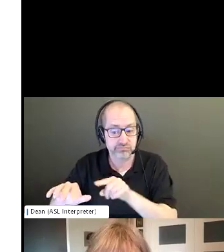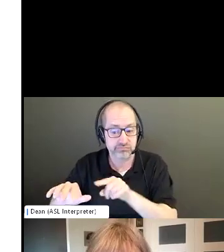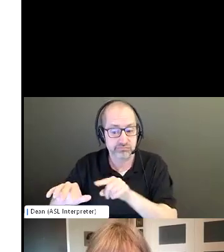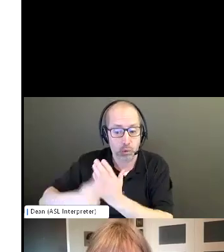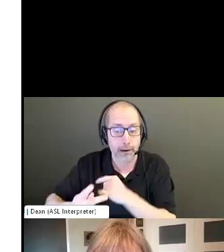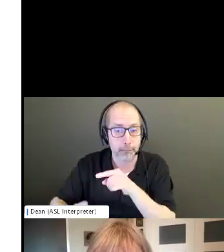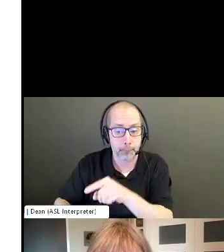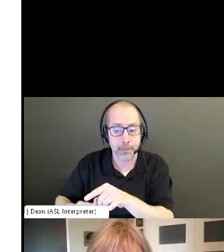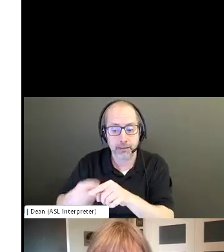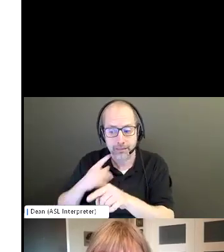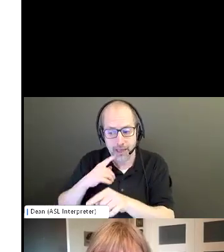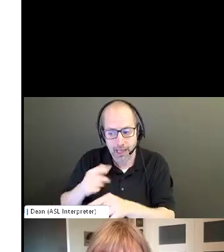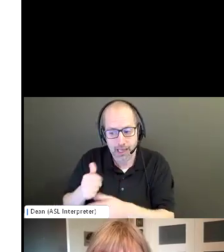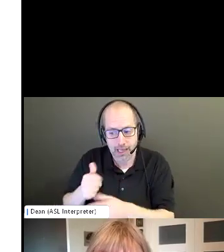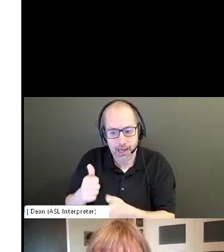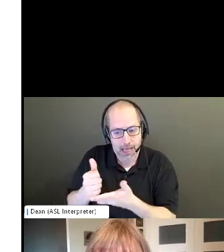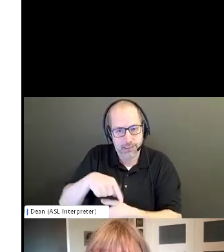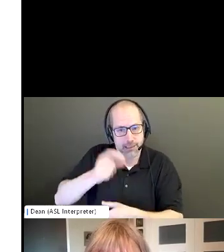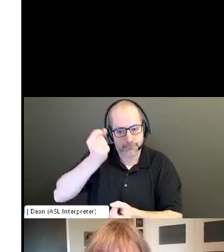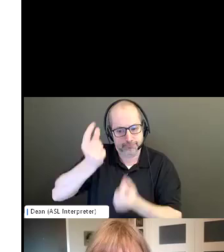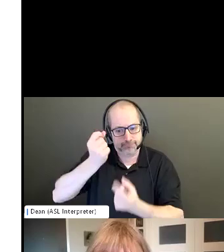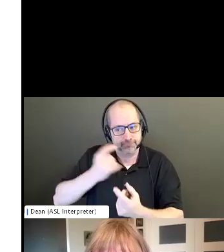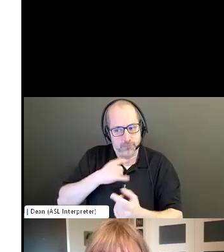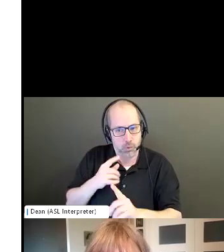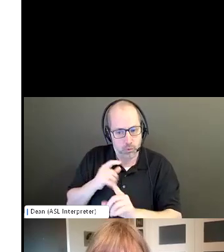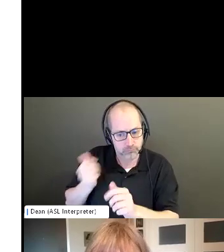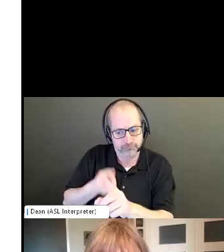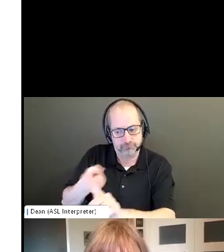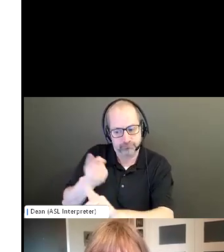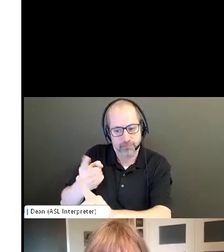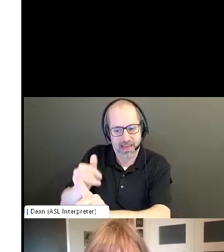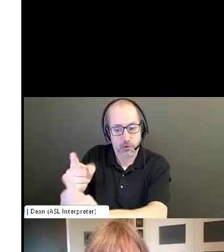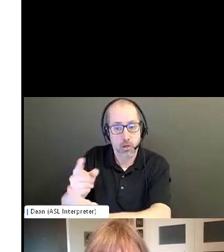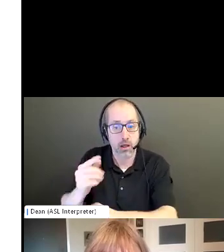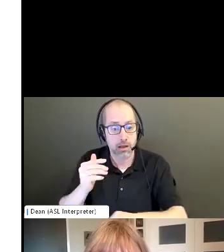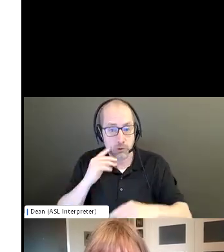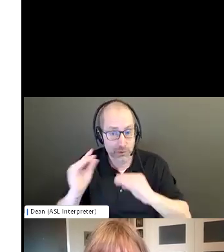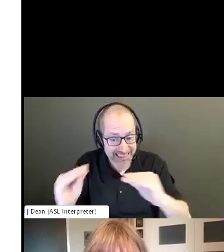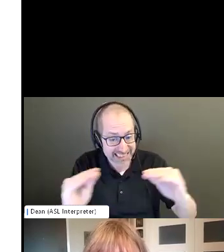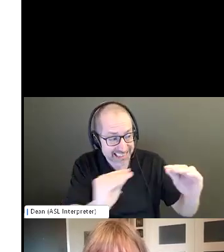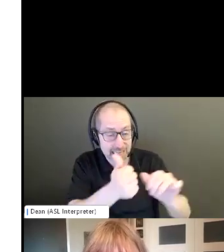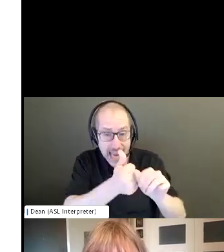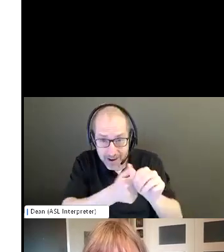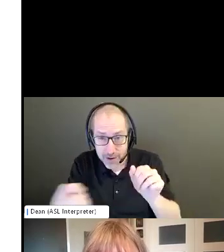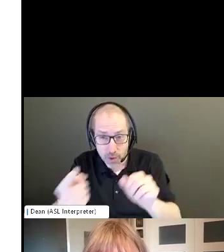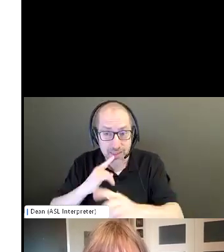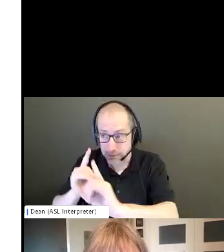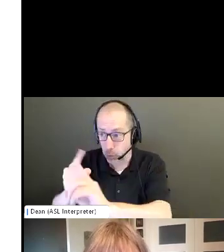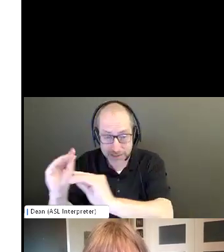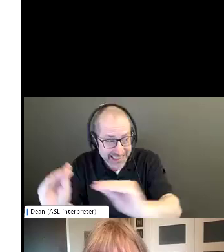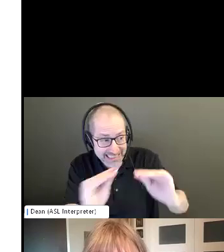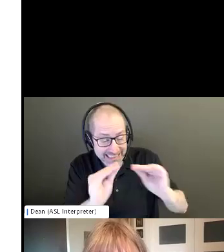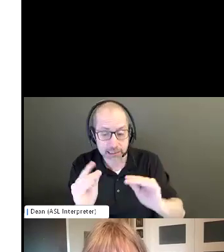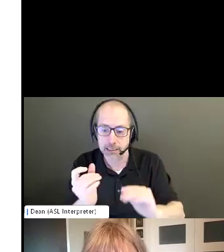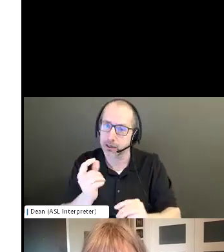a basis to do exactly that goal. I know it's lofty, teach everyone. But when you distribute the